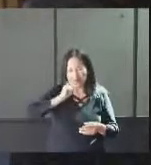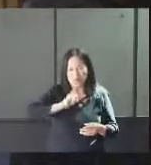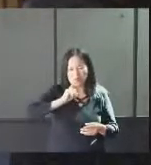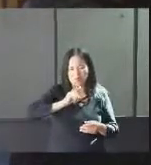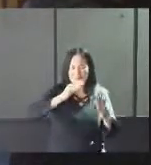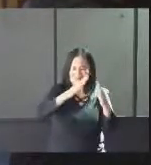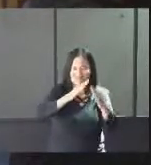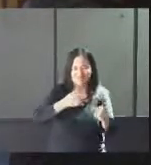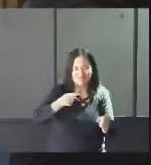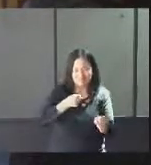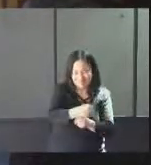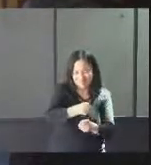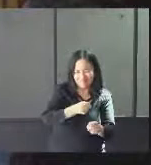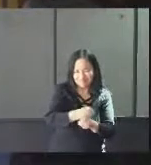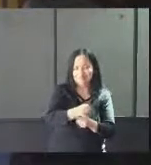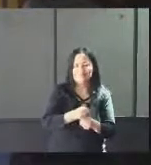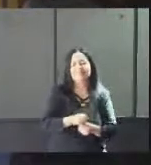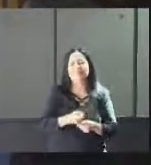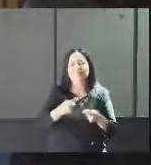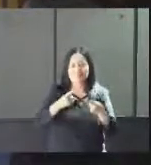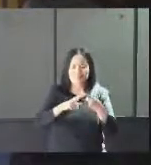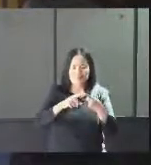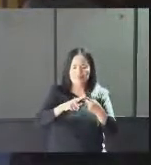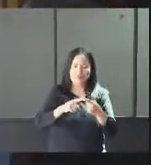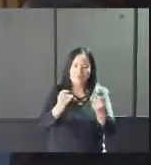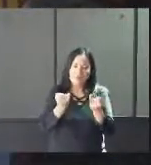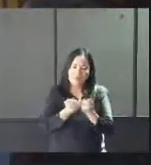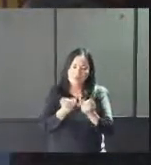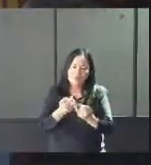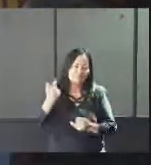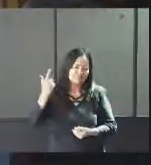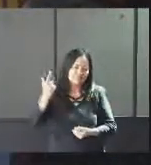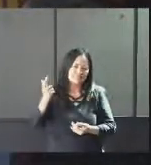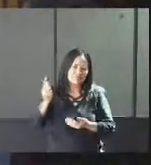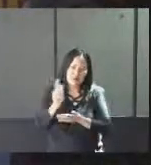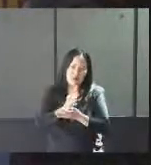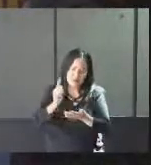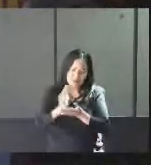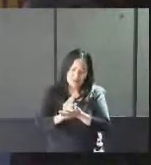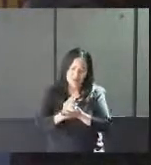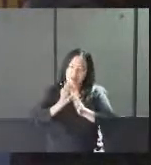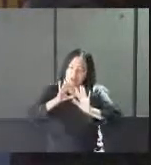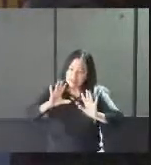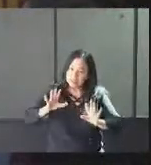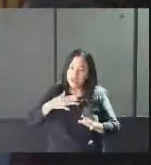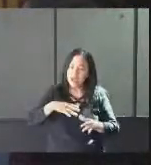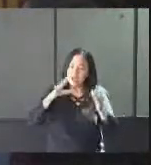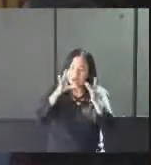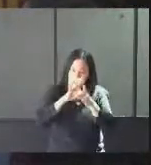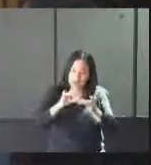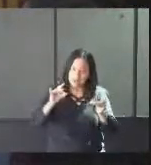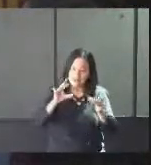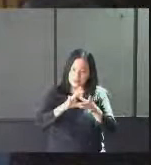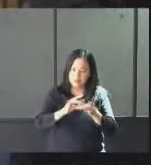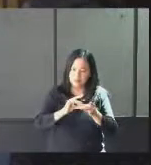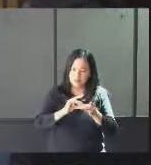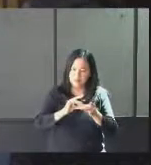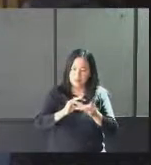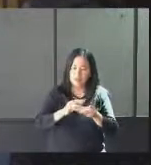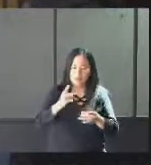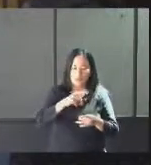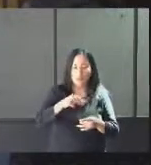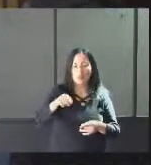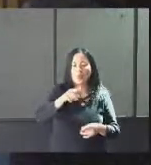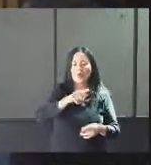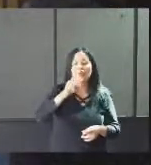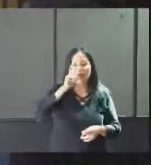violence, and the policy to address violence was more sectorial. You talked about the integrality of the